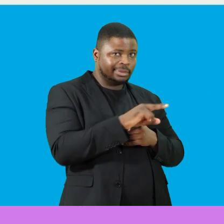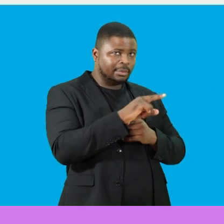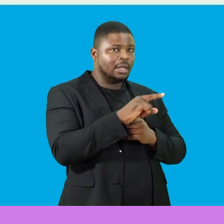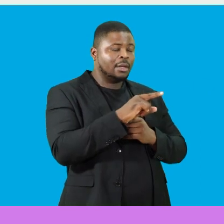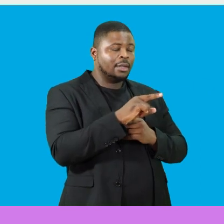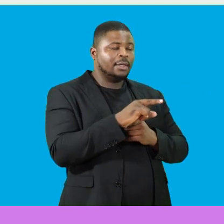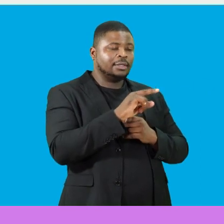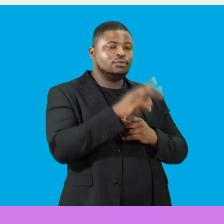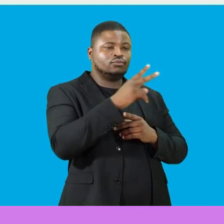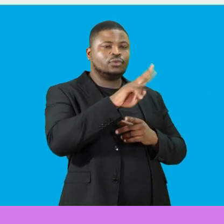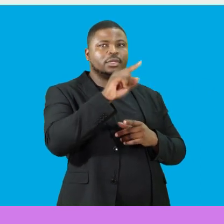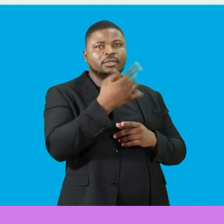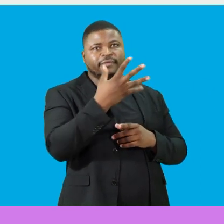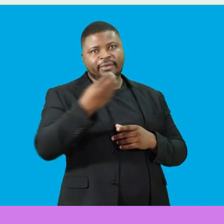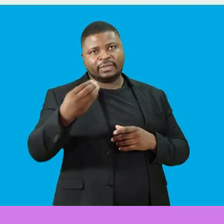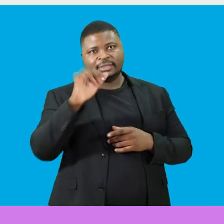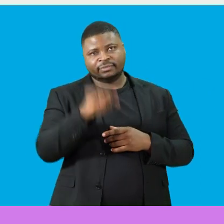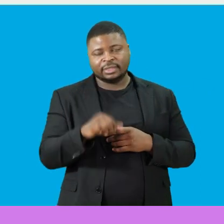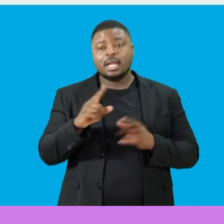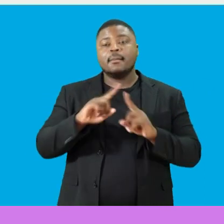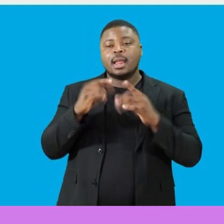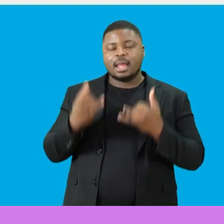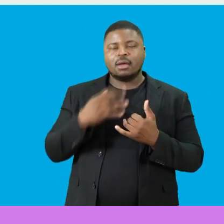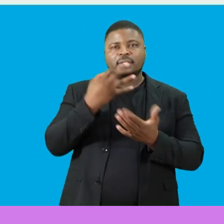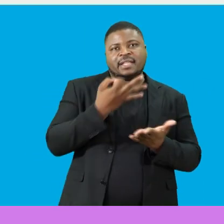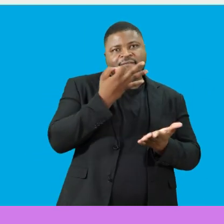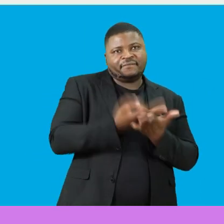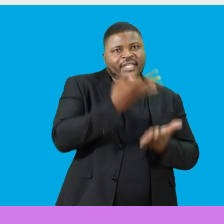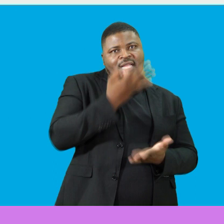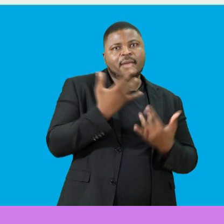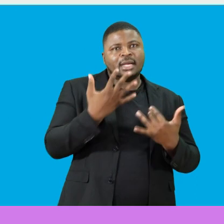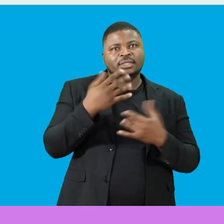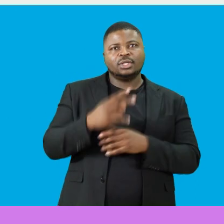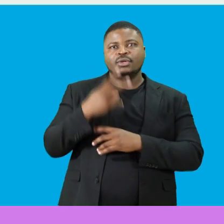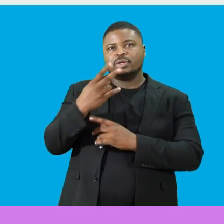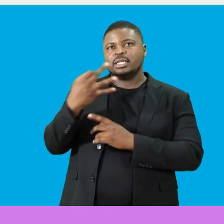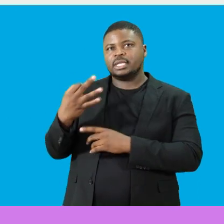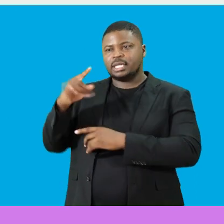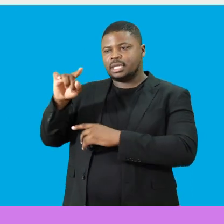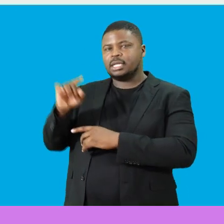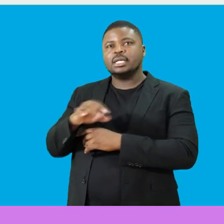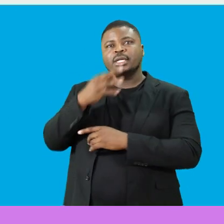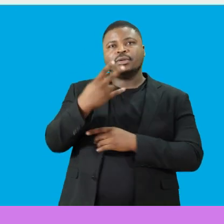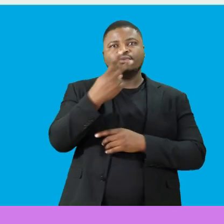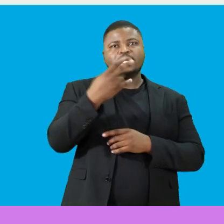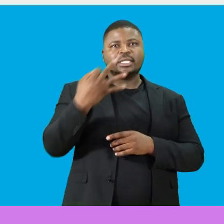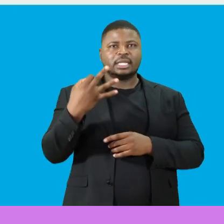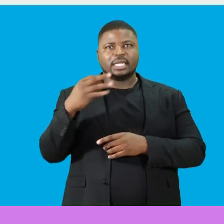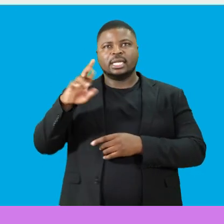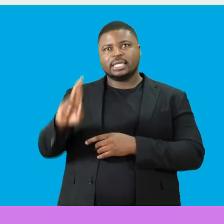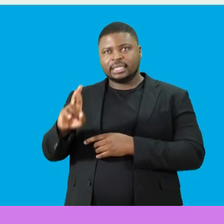We are given that to calculate this fee, we will say fee is equals to 23 Rand